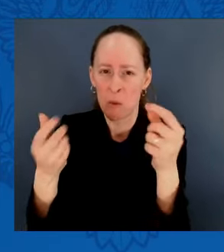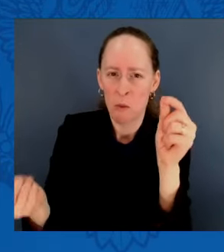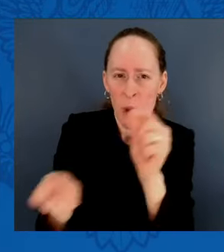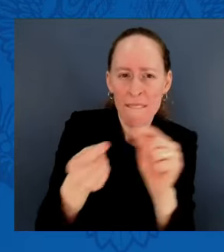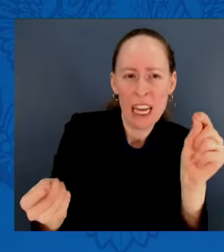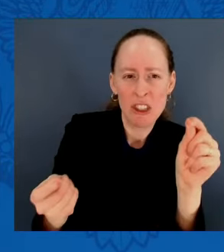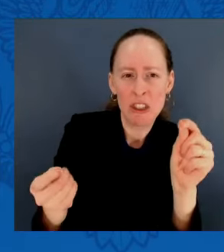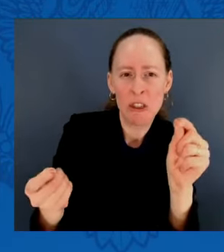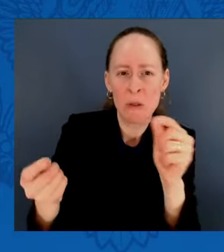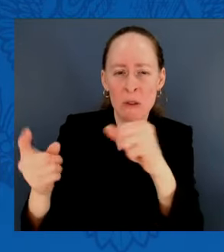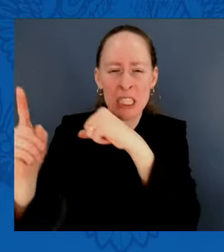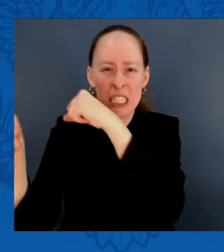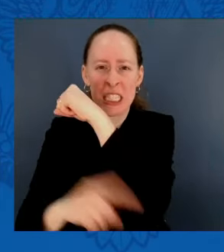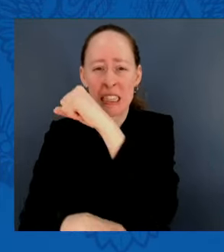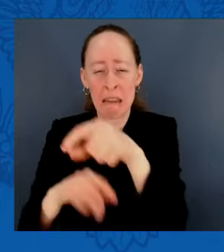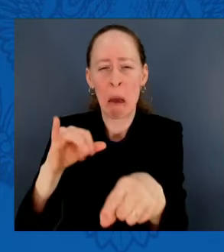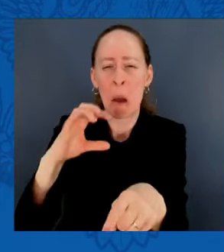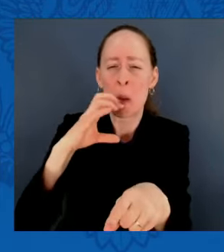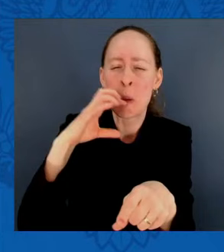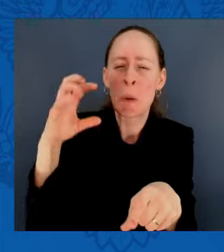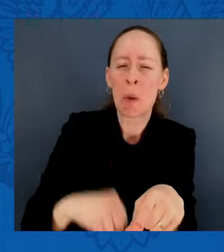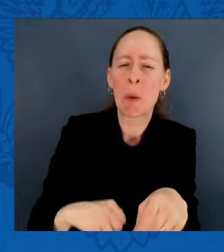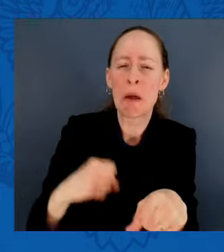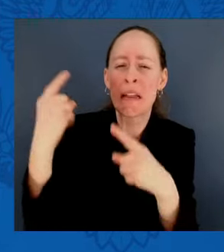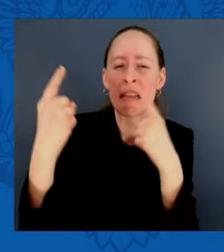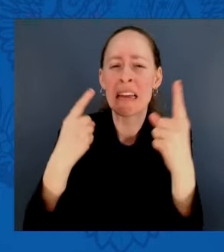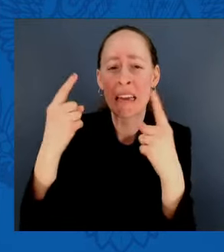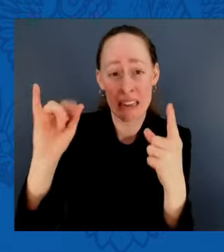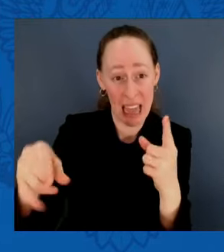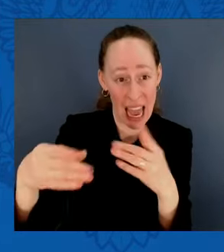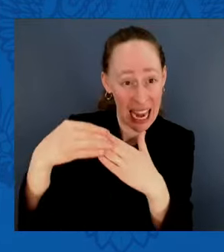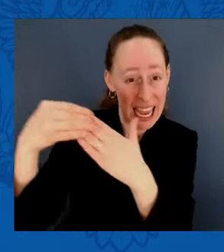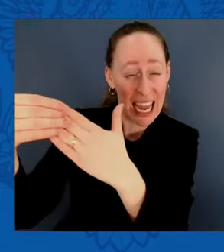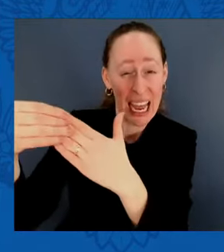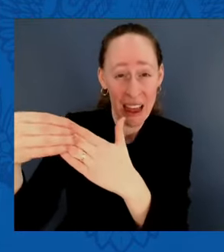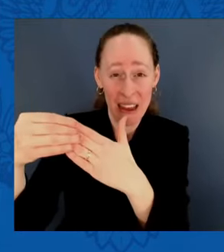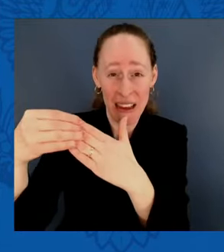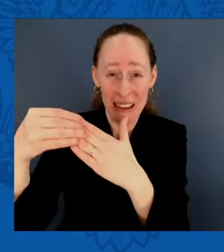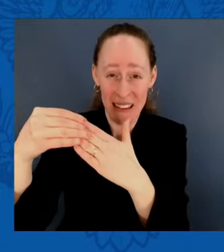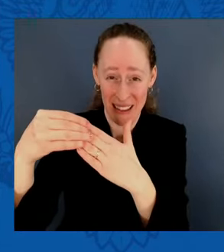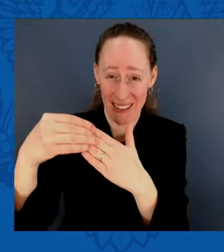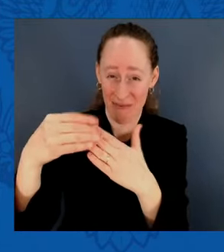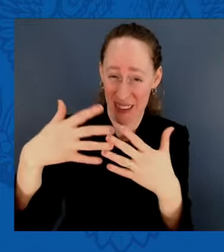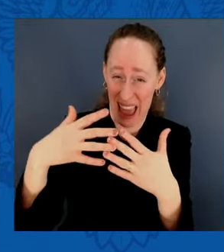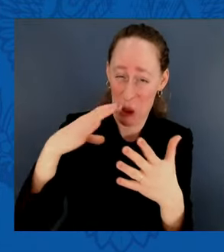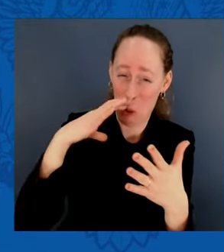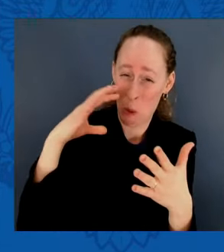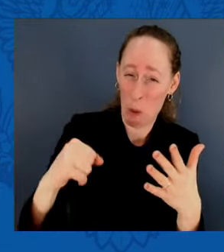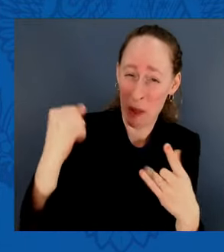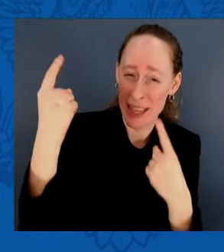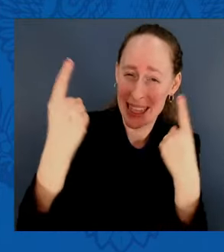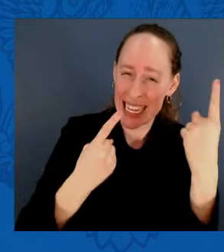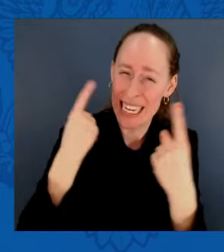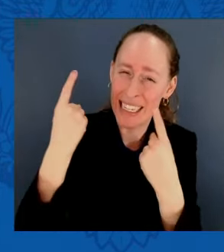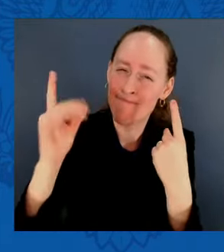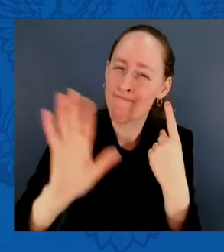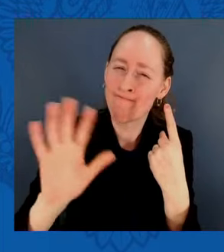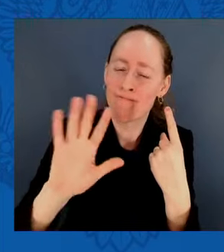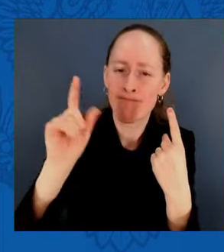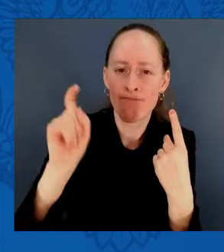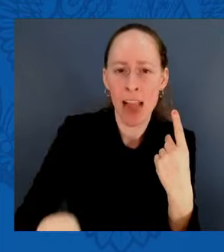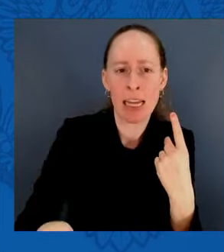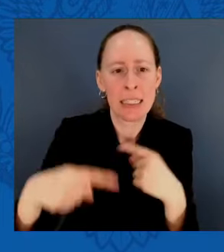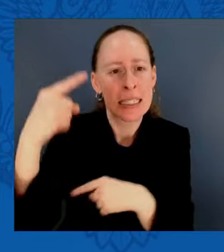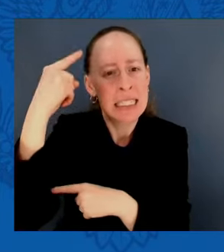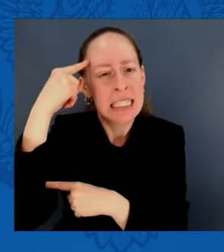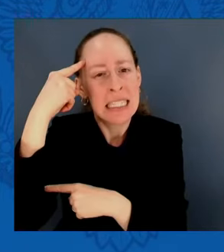with ancient ideas that only take us back. You lead America, the land of possibilities. You need a vision for the future and